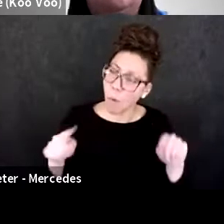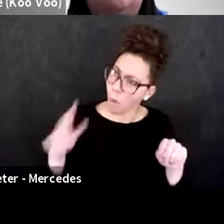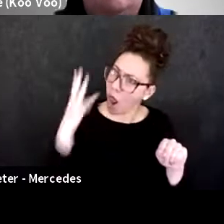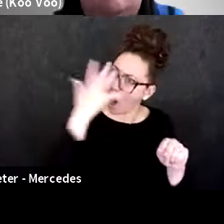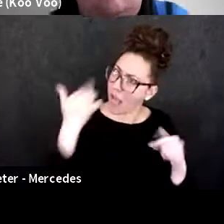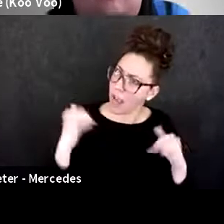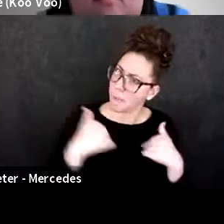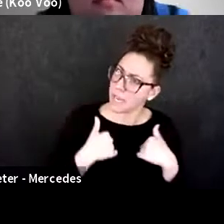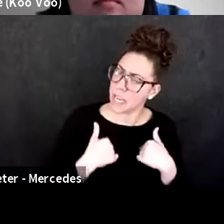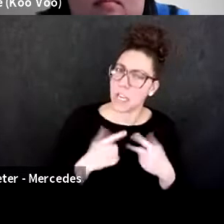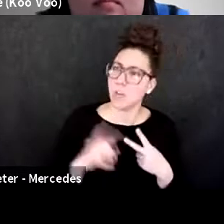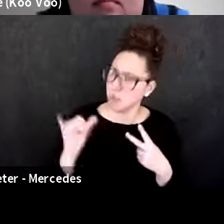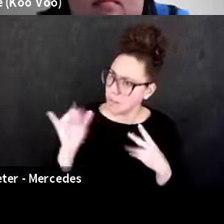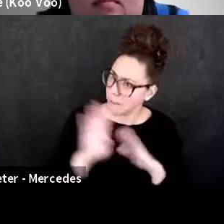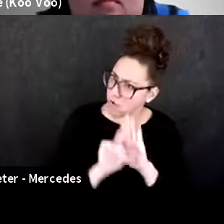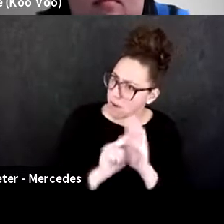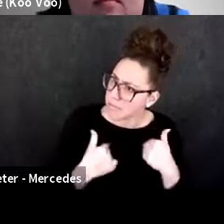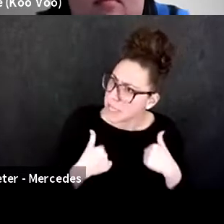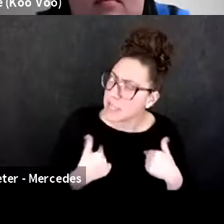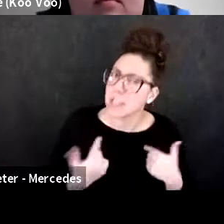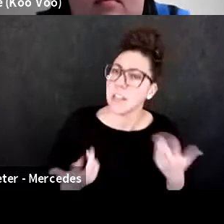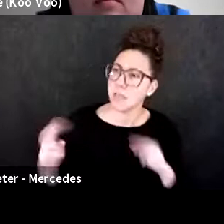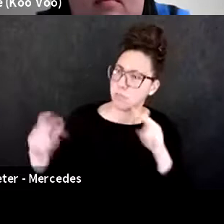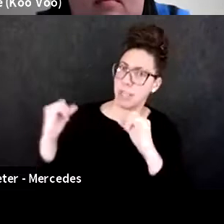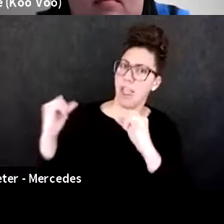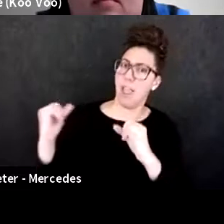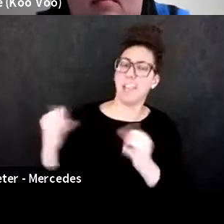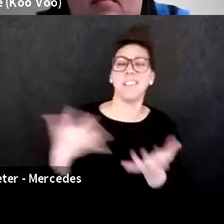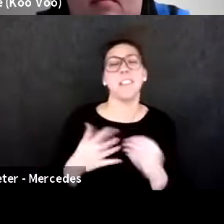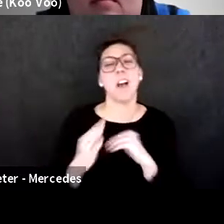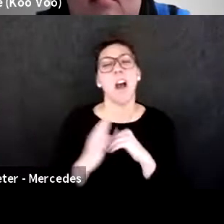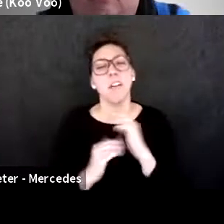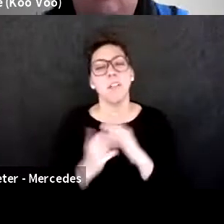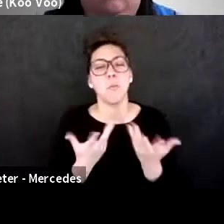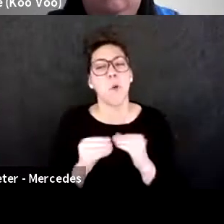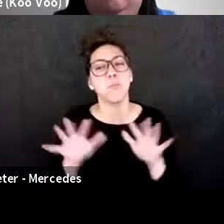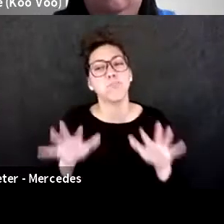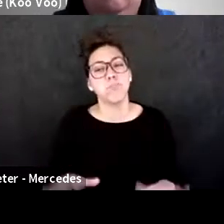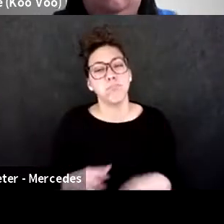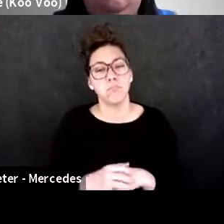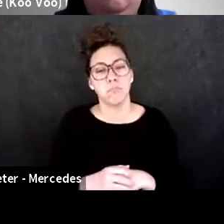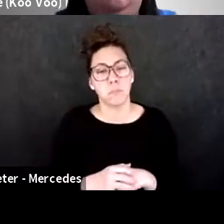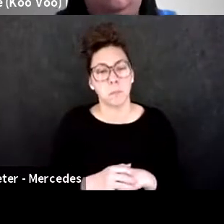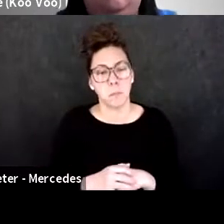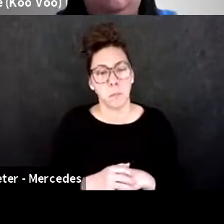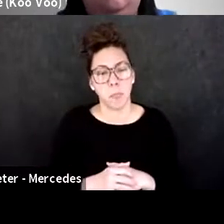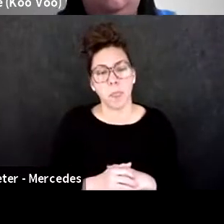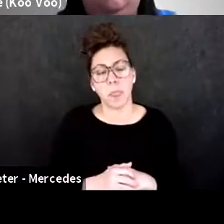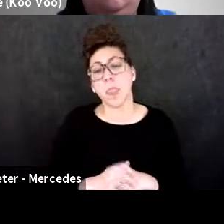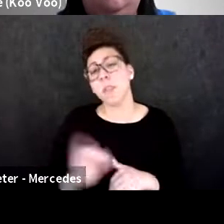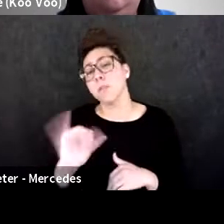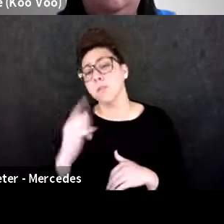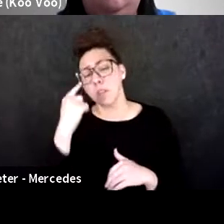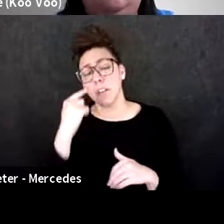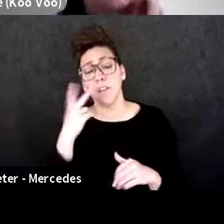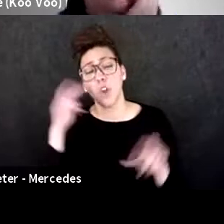have the same background that they have. And the other thing we're looking at is disaggregating data. So for Asian population, if you